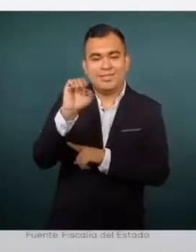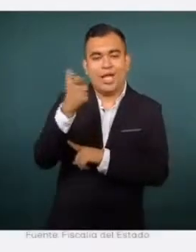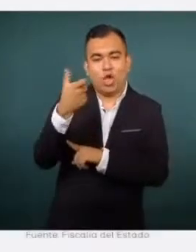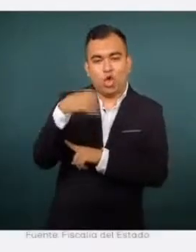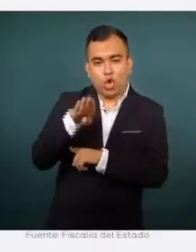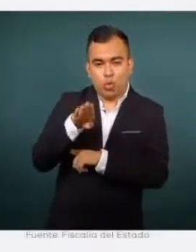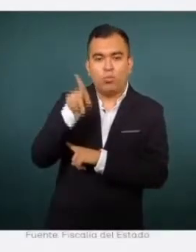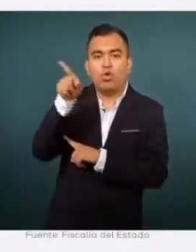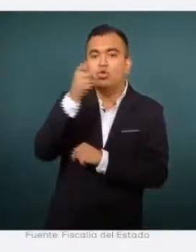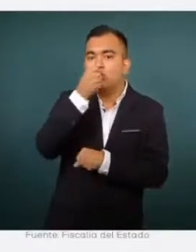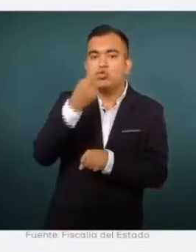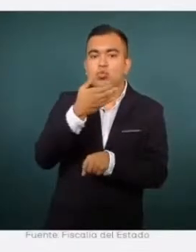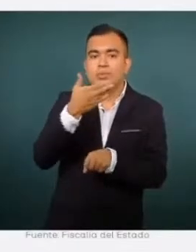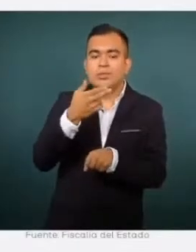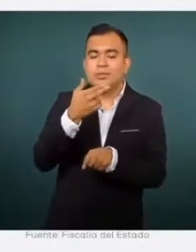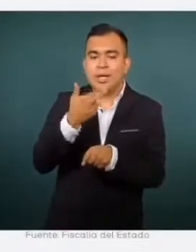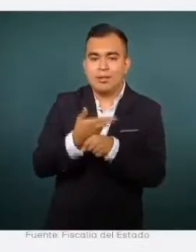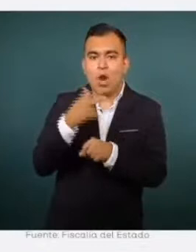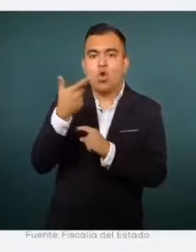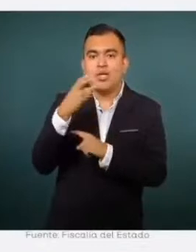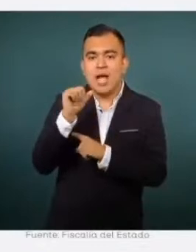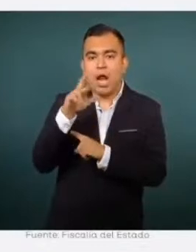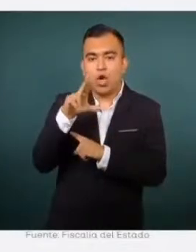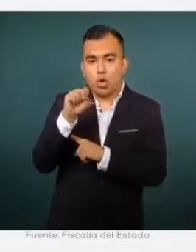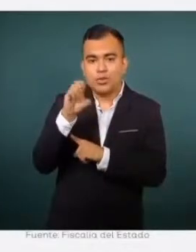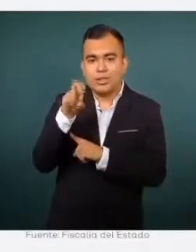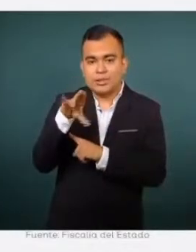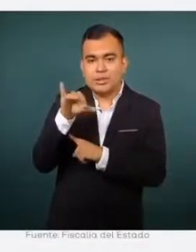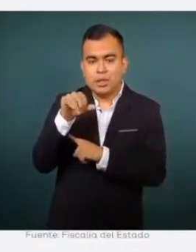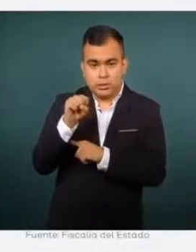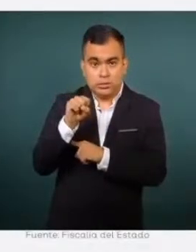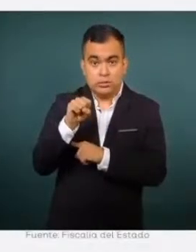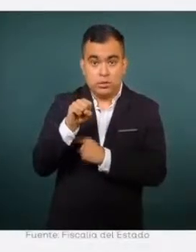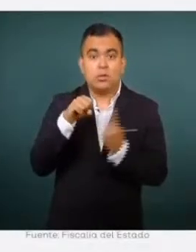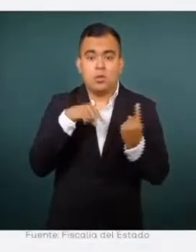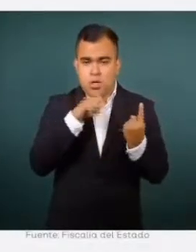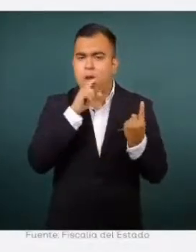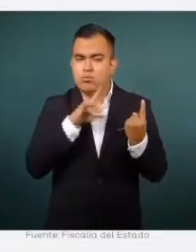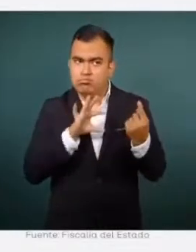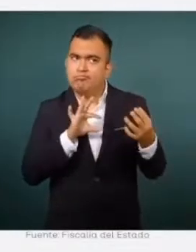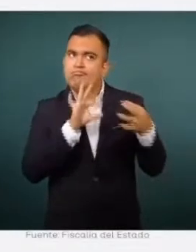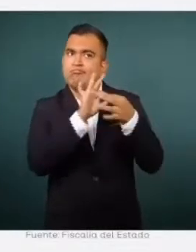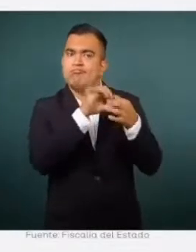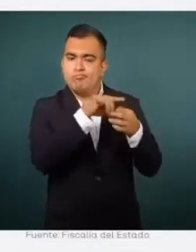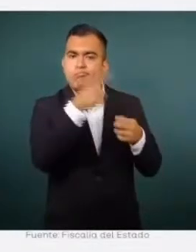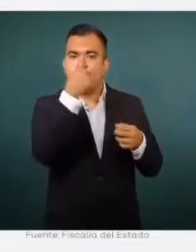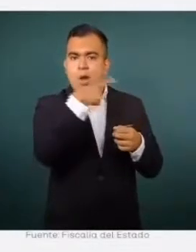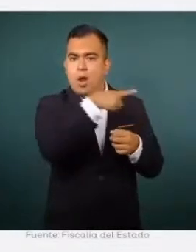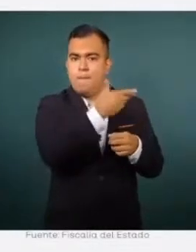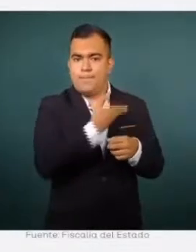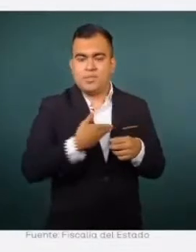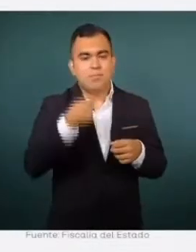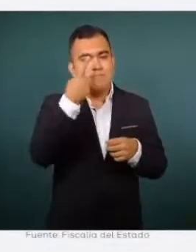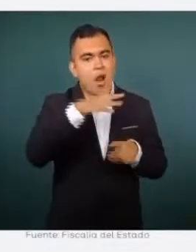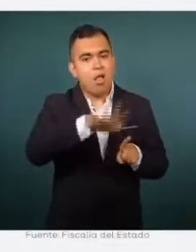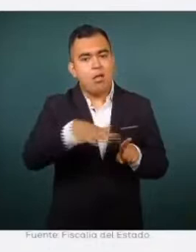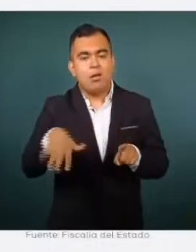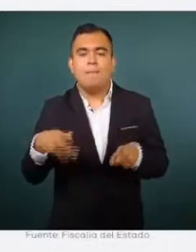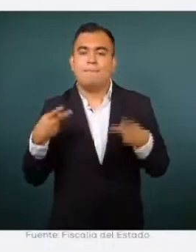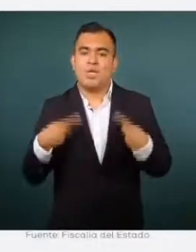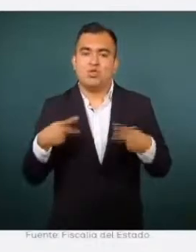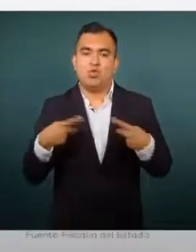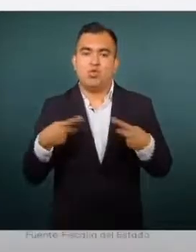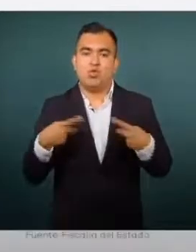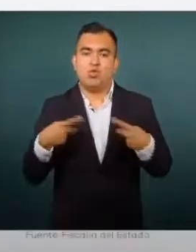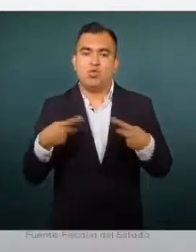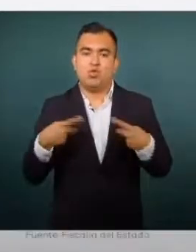días, el subsecretario Alejandro Encinas. Jalisco está sumado a la estrategia que encabeza el presidente a nivel nacional para buscar a quienes están desaparecidos.